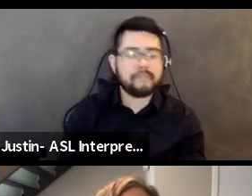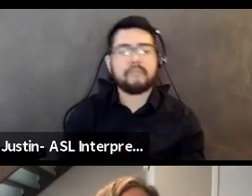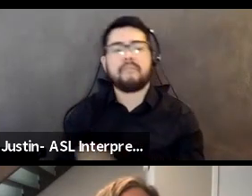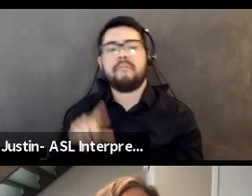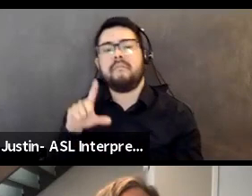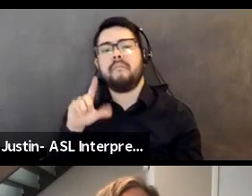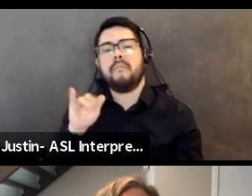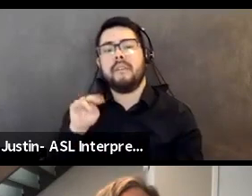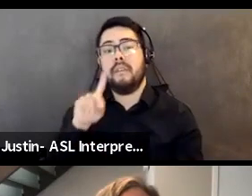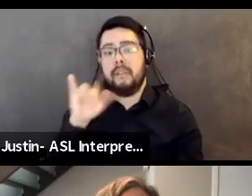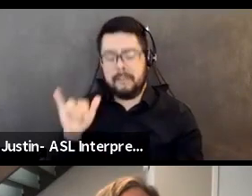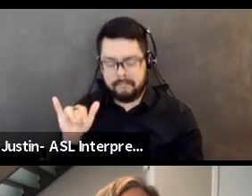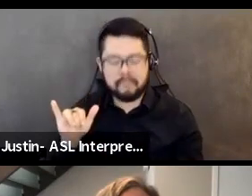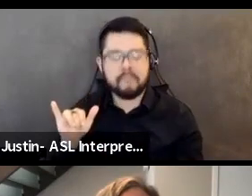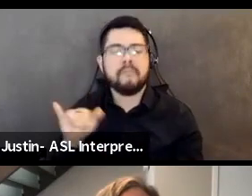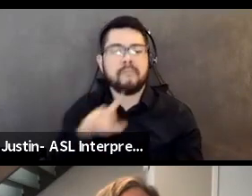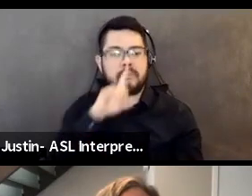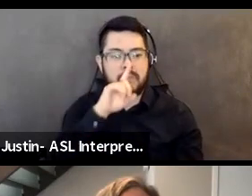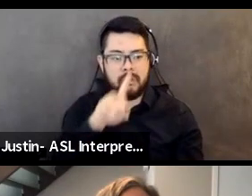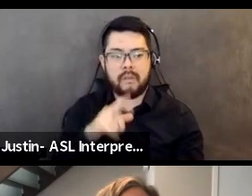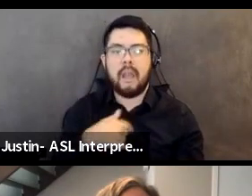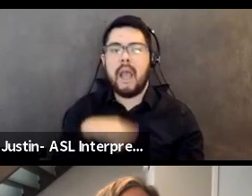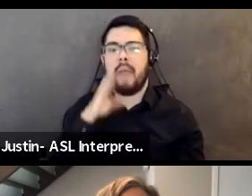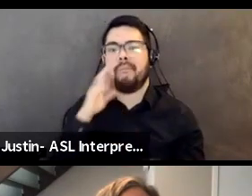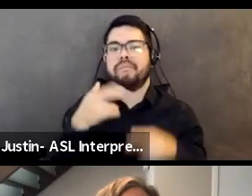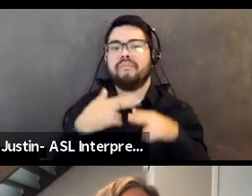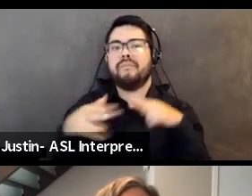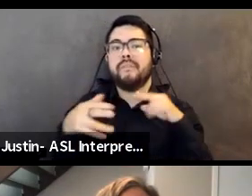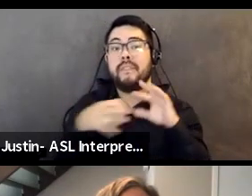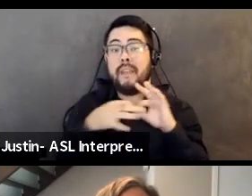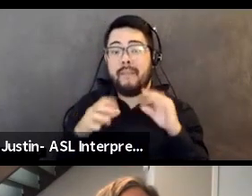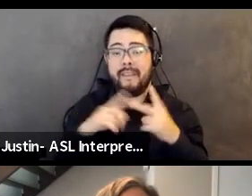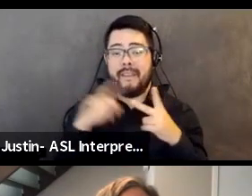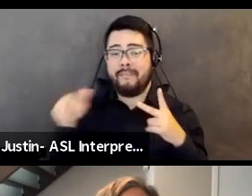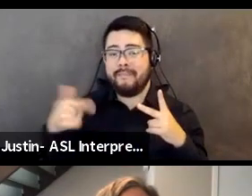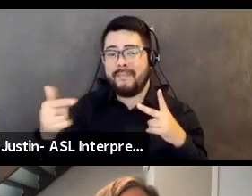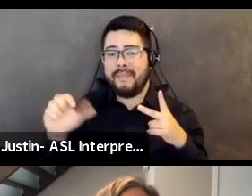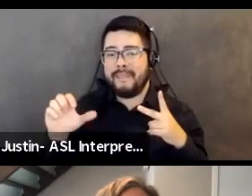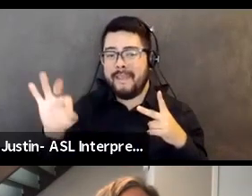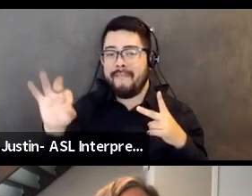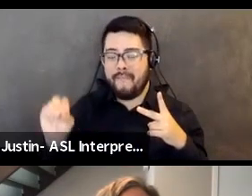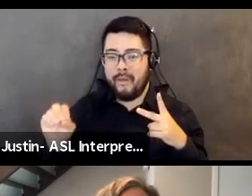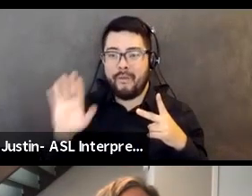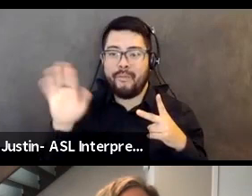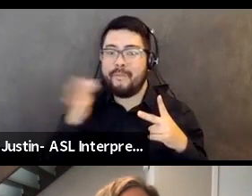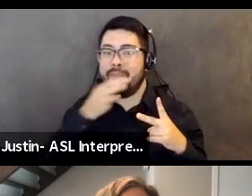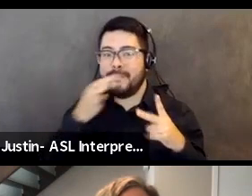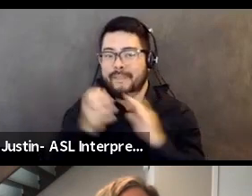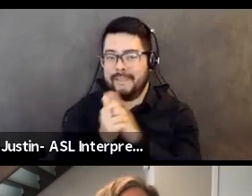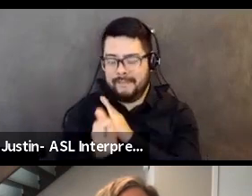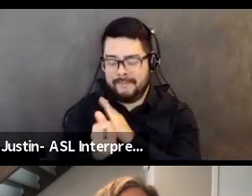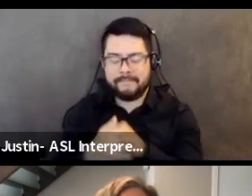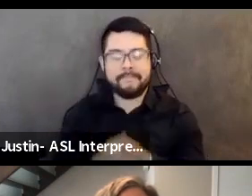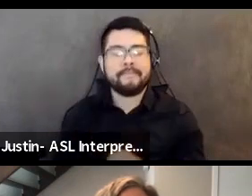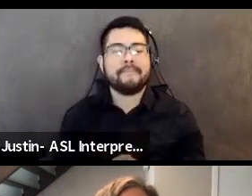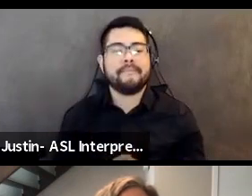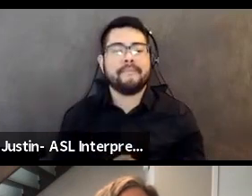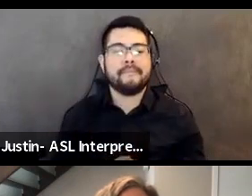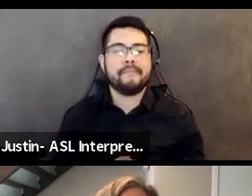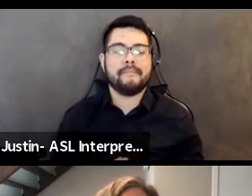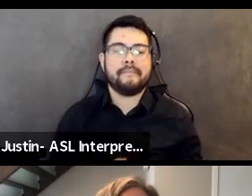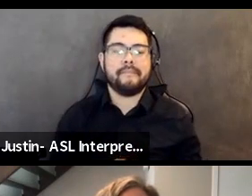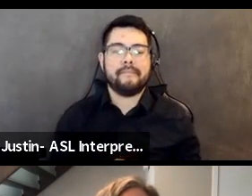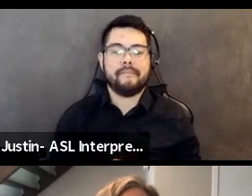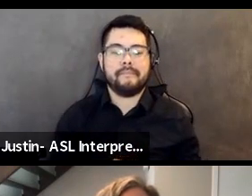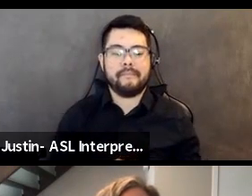happy uh to make a brief statement and then uh defer to our cfo uh and her expertise um in terms of